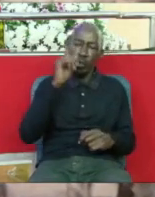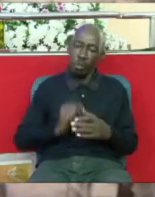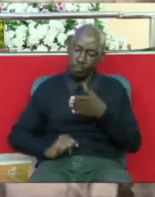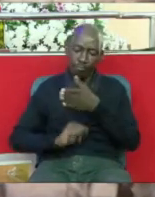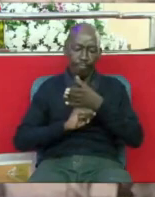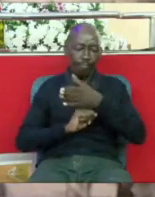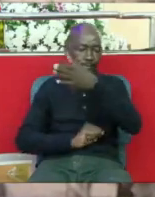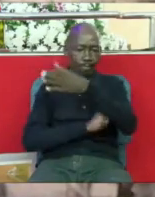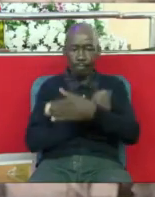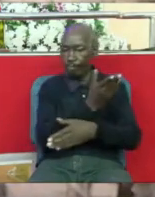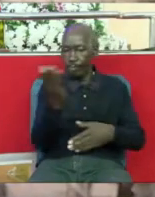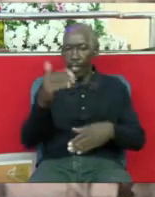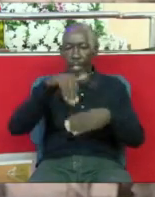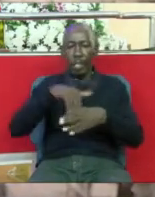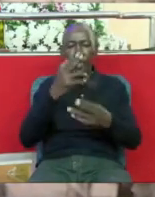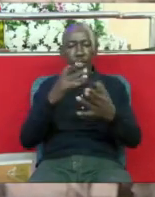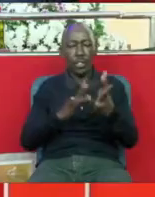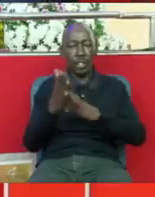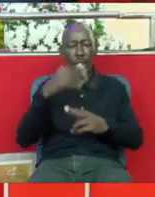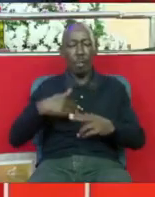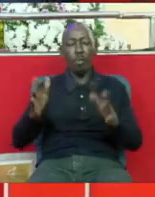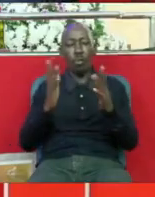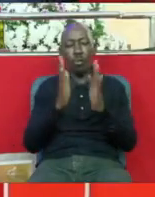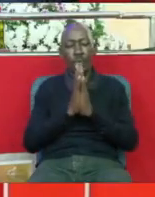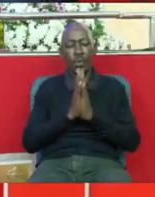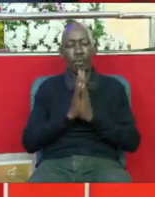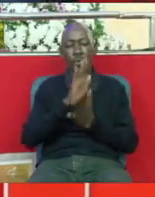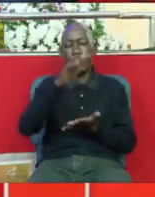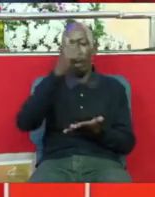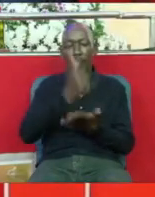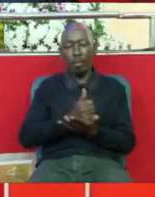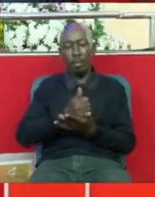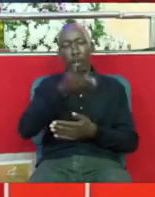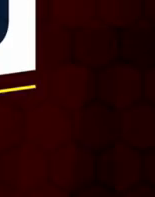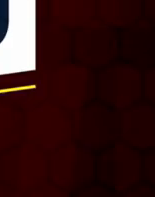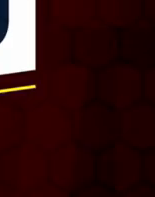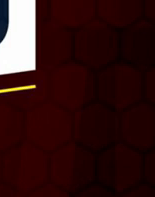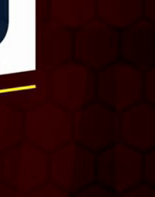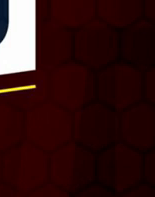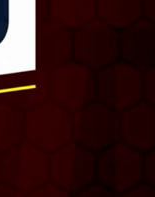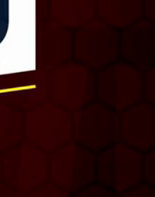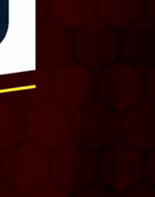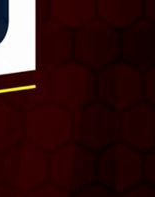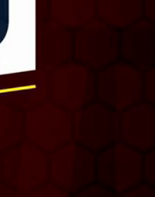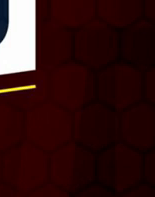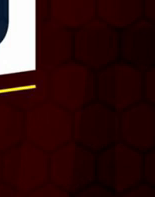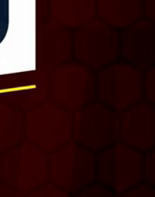Bwana, waonekanie. In Jesus' name we pray. Katika jina la Yesu tumeomba. God bless you. Amen.